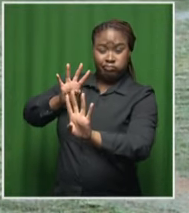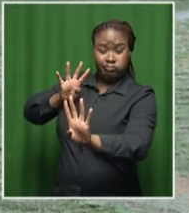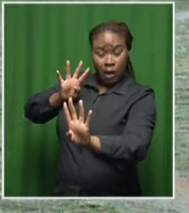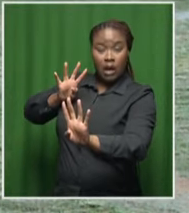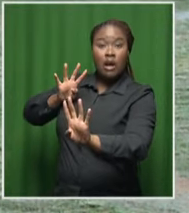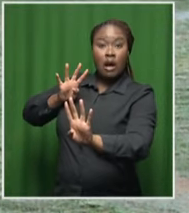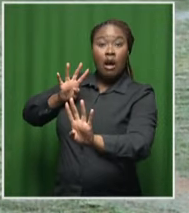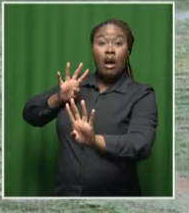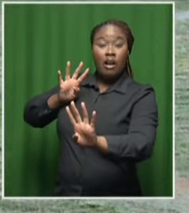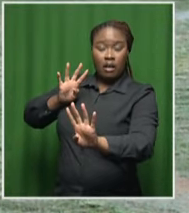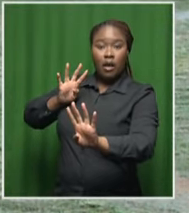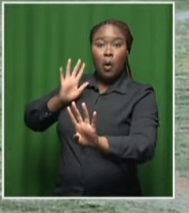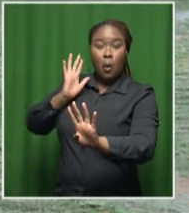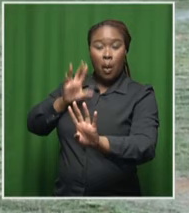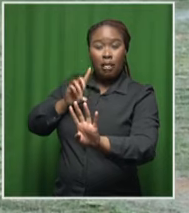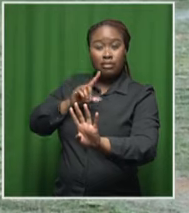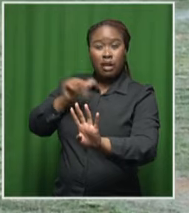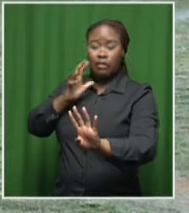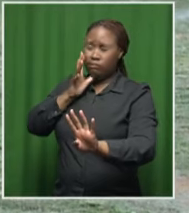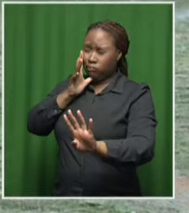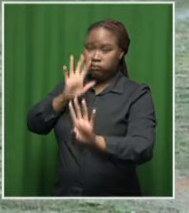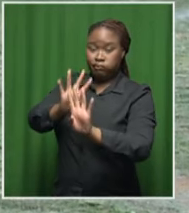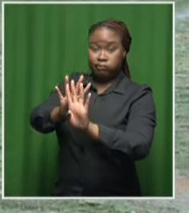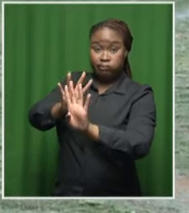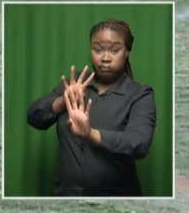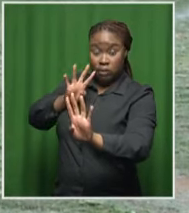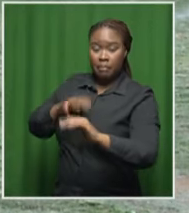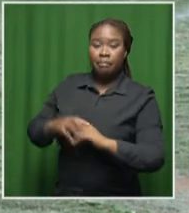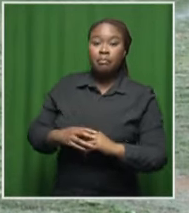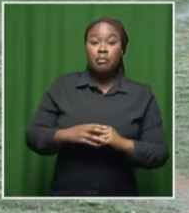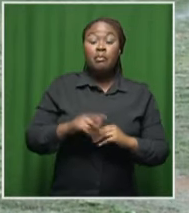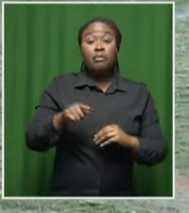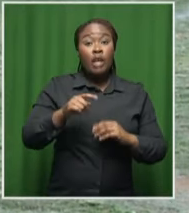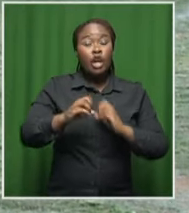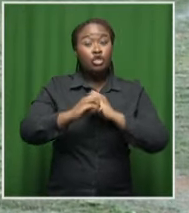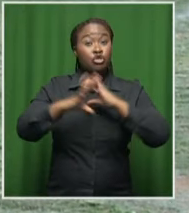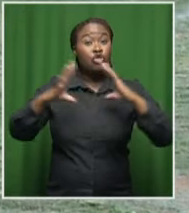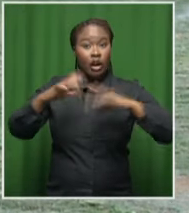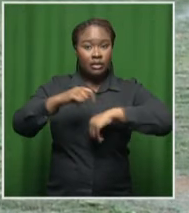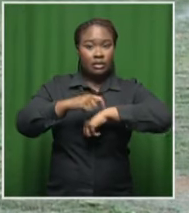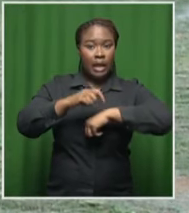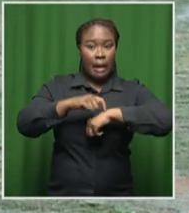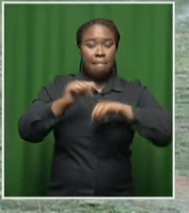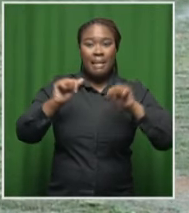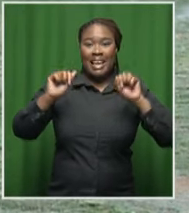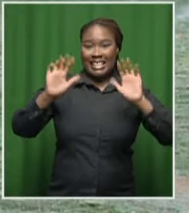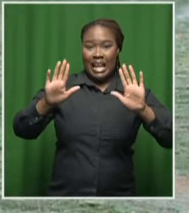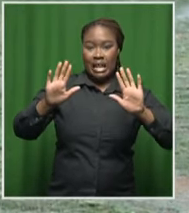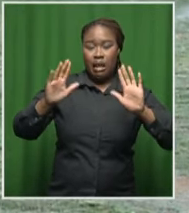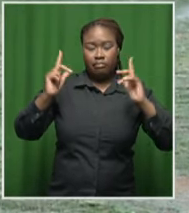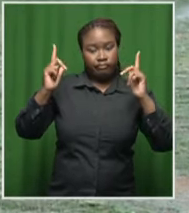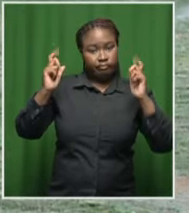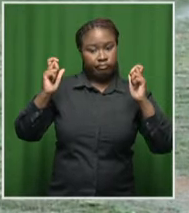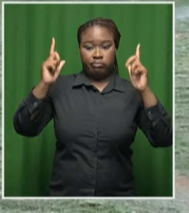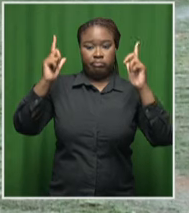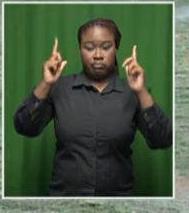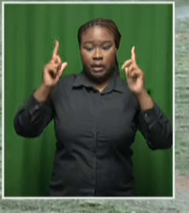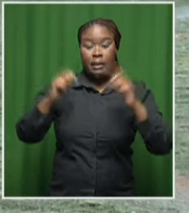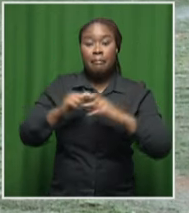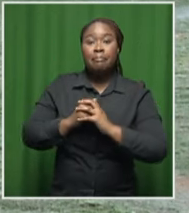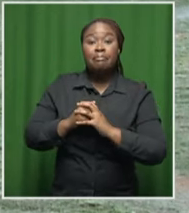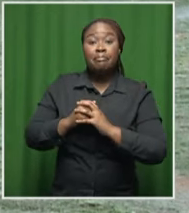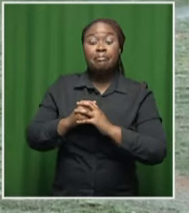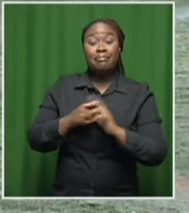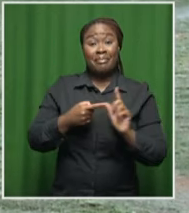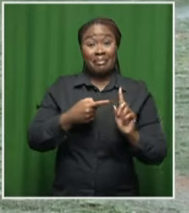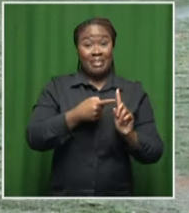course, the program is started or is expected to commence at 10 a.m. And the DA leader will then